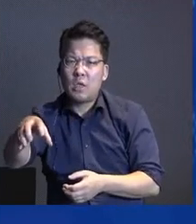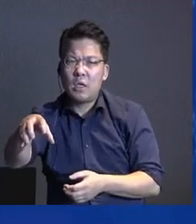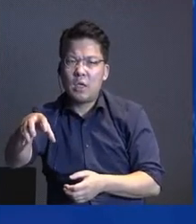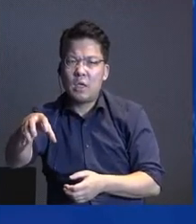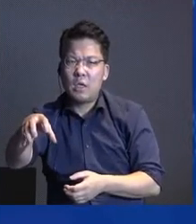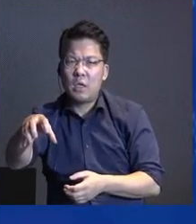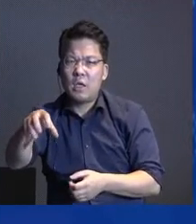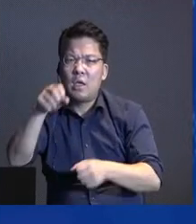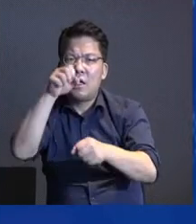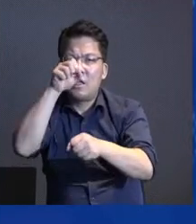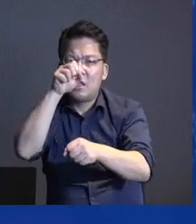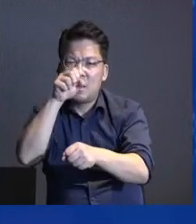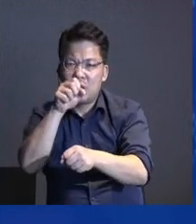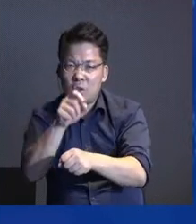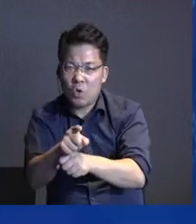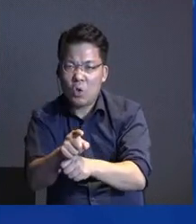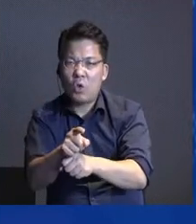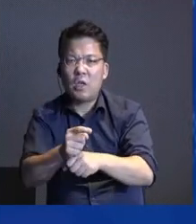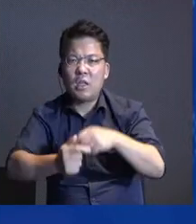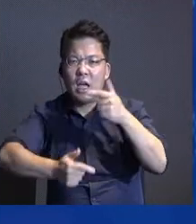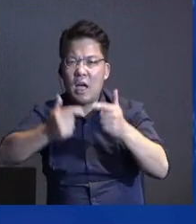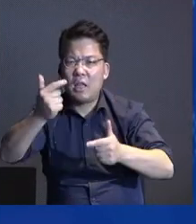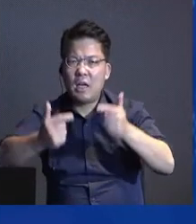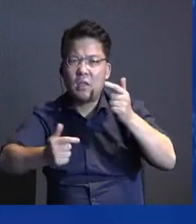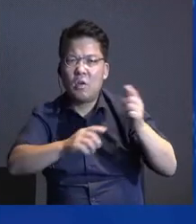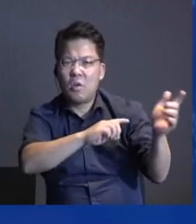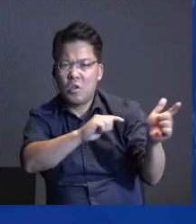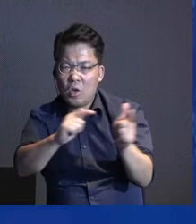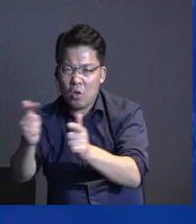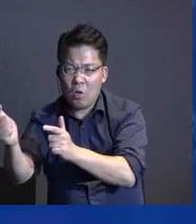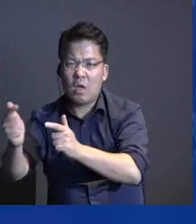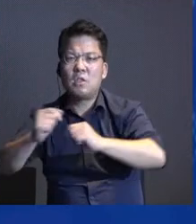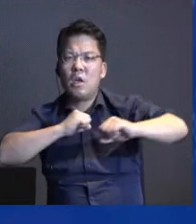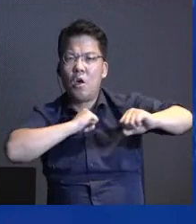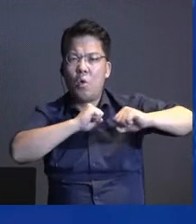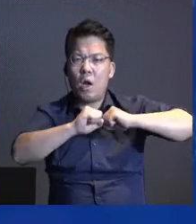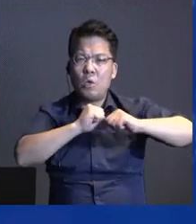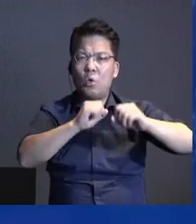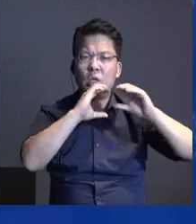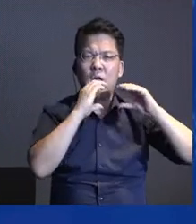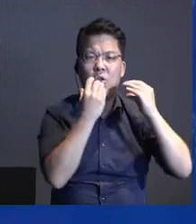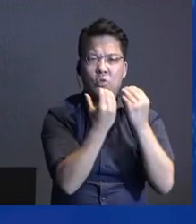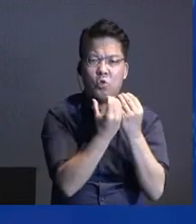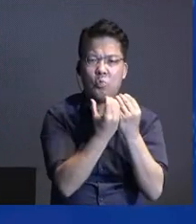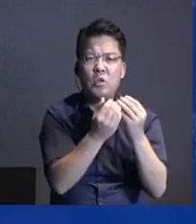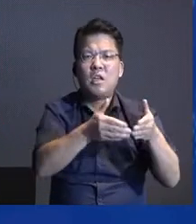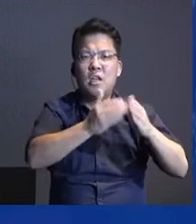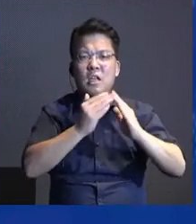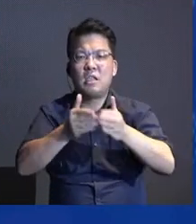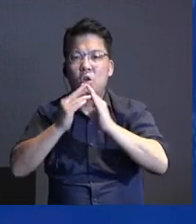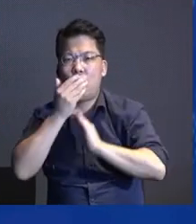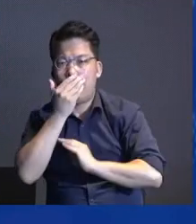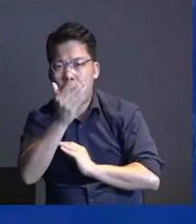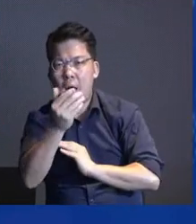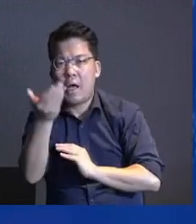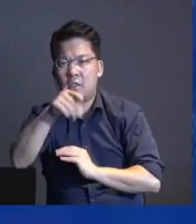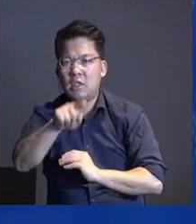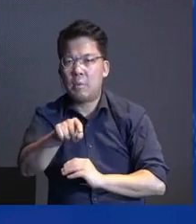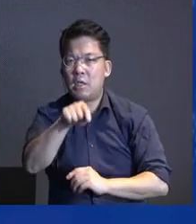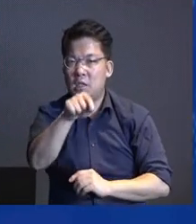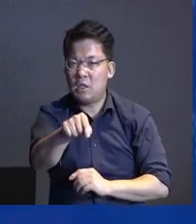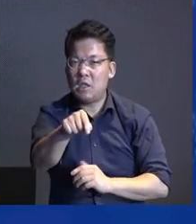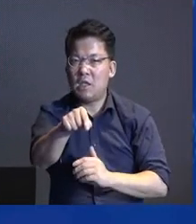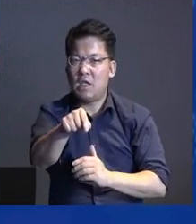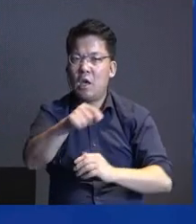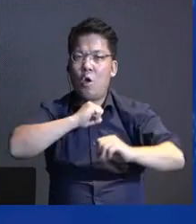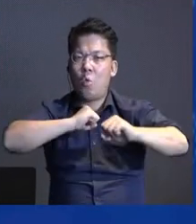And one very important aspect, which is always important when implementing projects for us, is kind of the question of